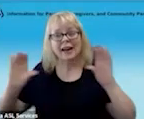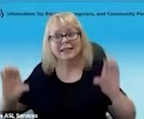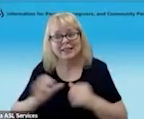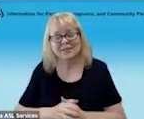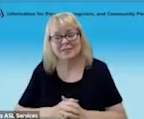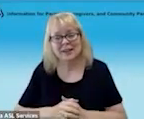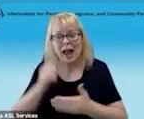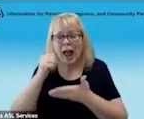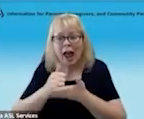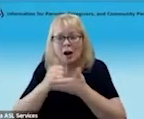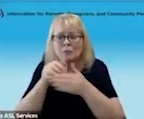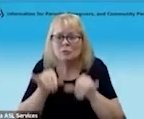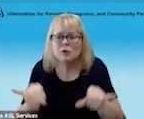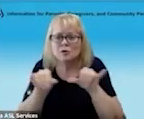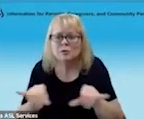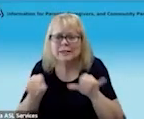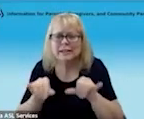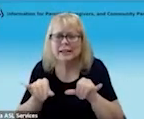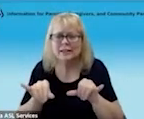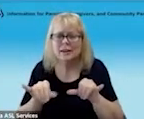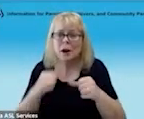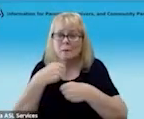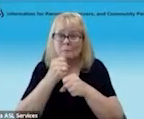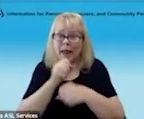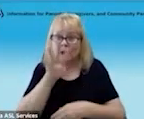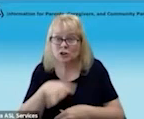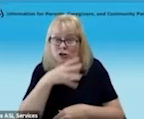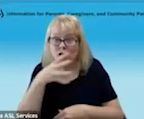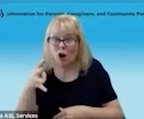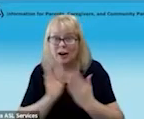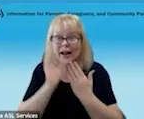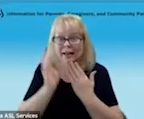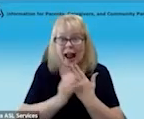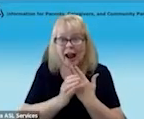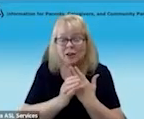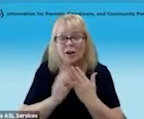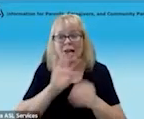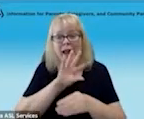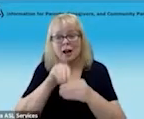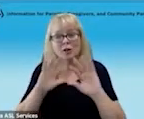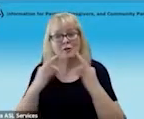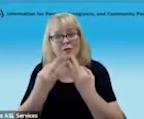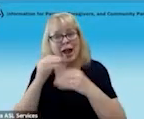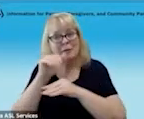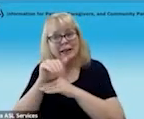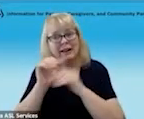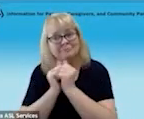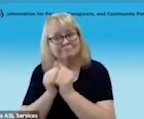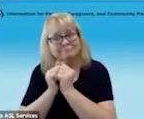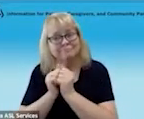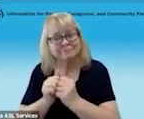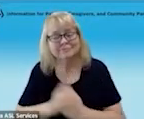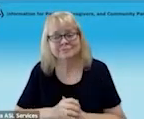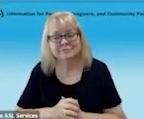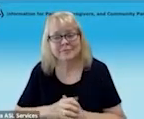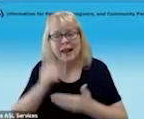You can strengthen relationships by spending outside time together and getting active. Help